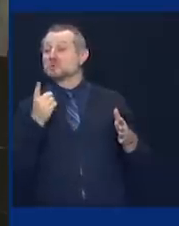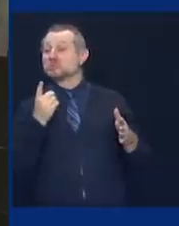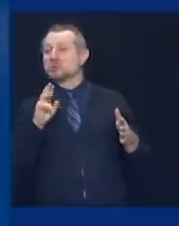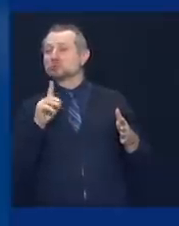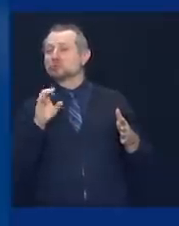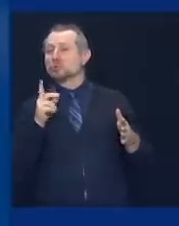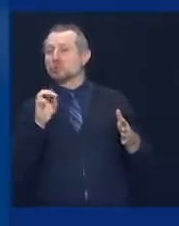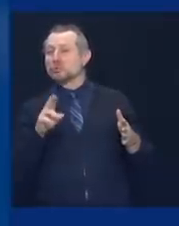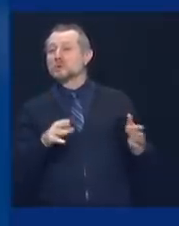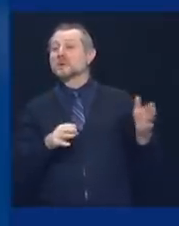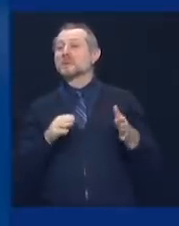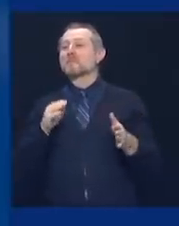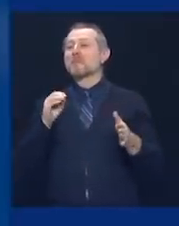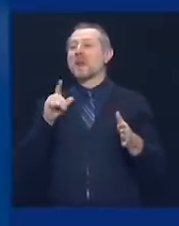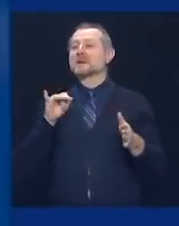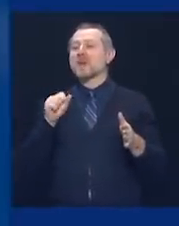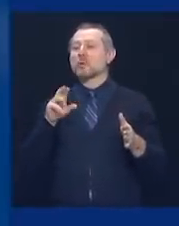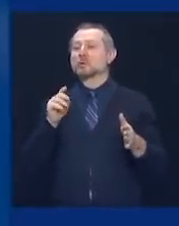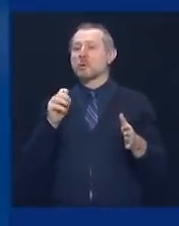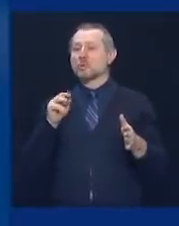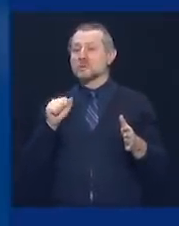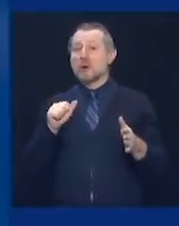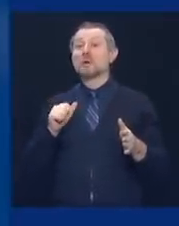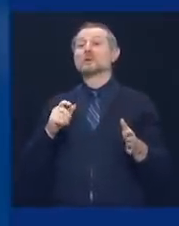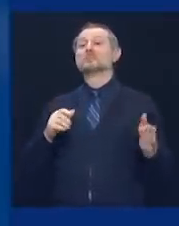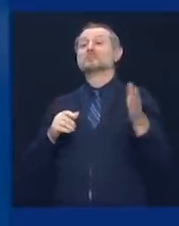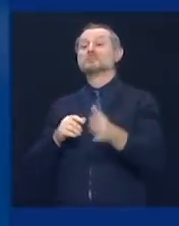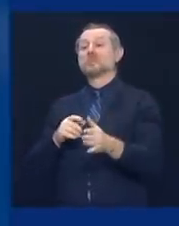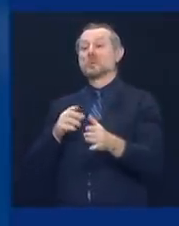it? 293 days.